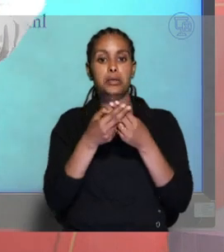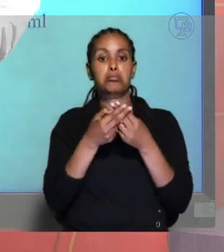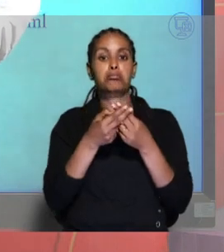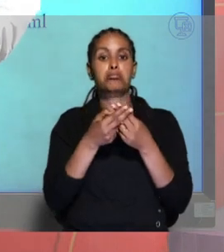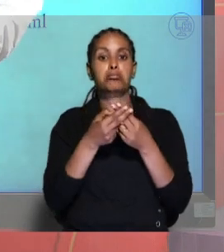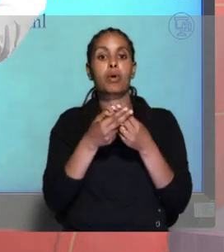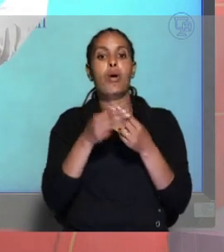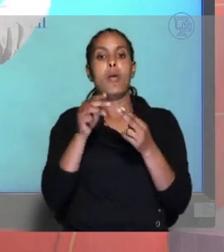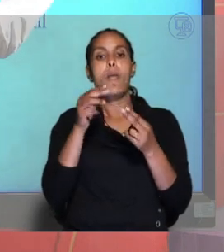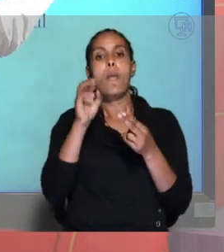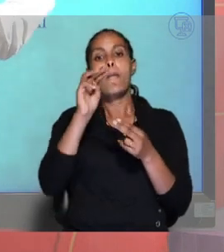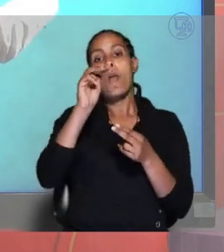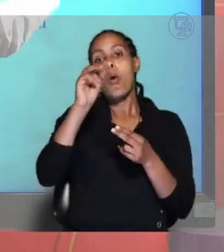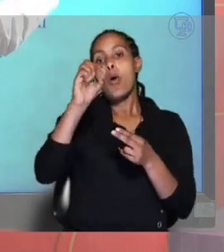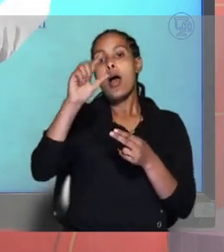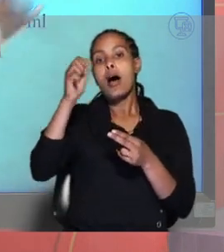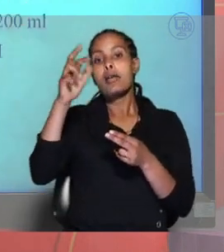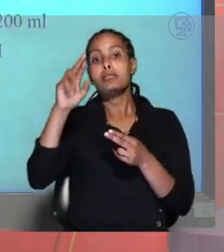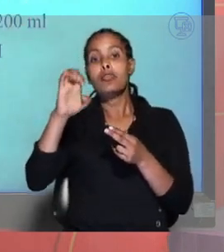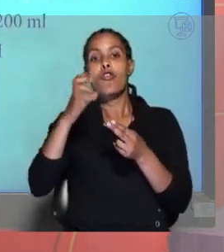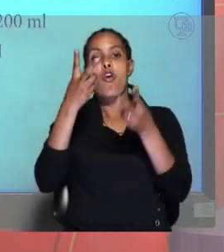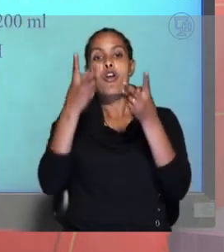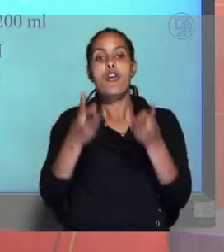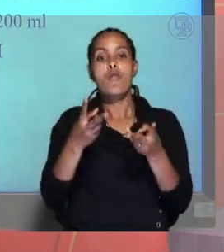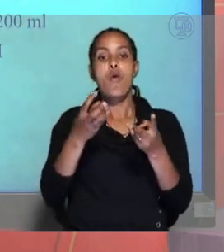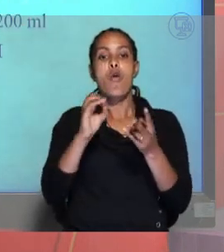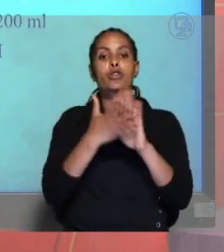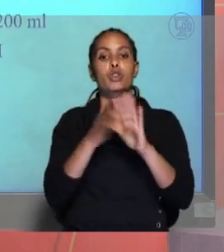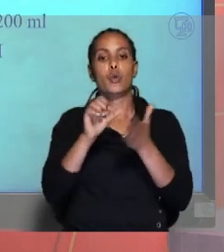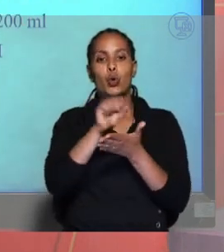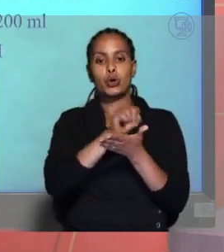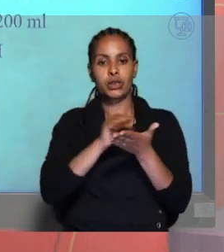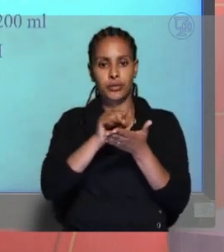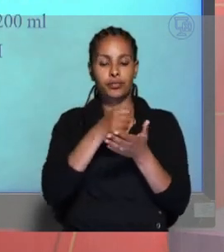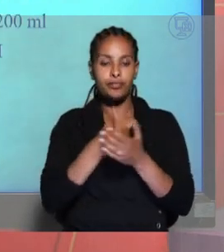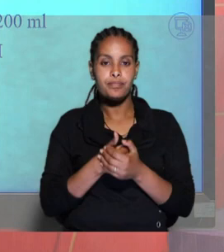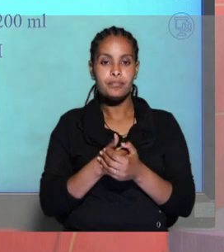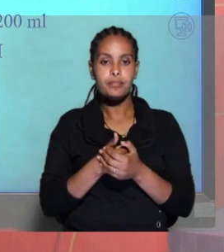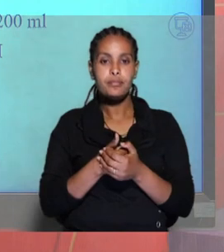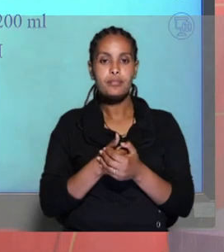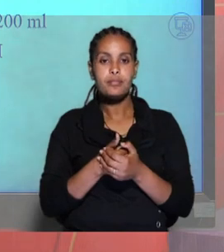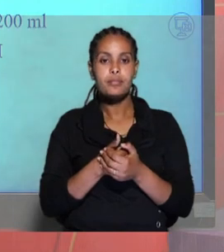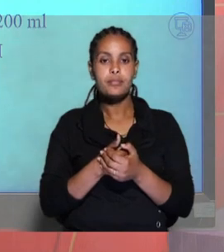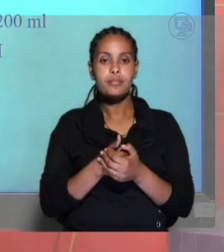divided by molar mass times volume of the solution.